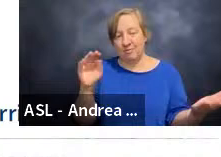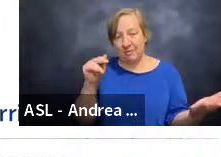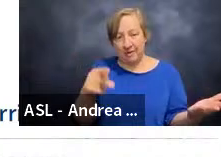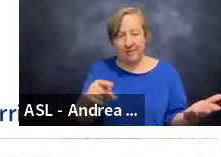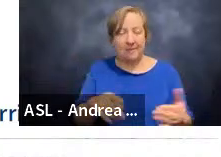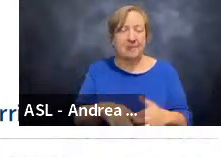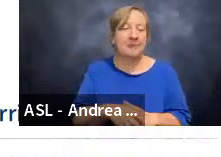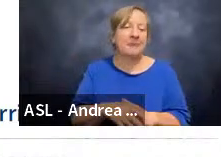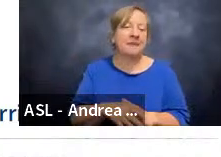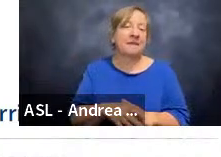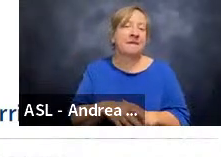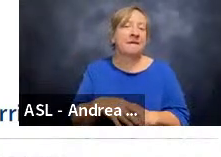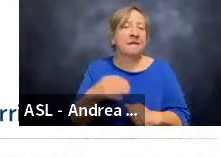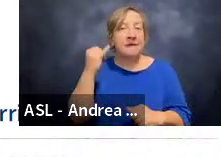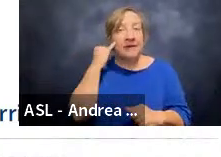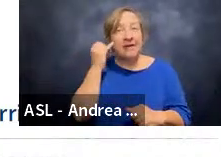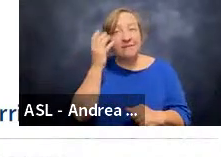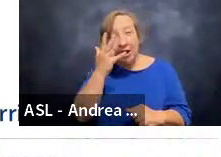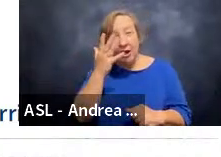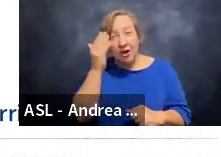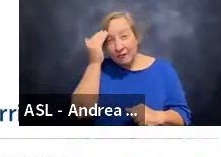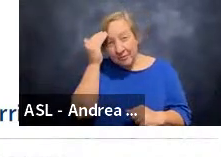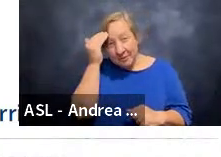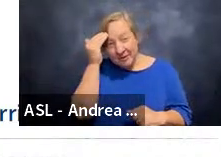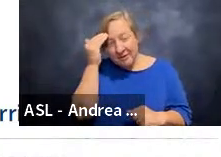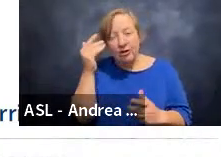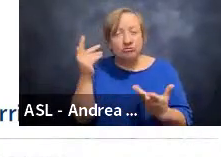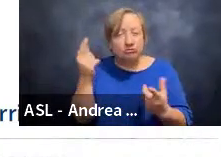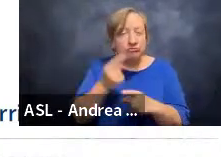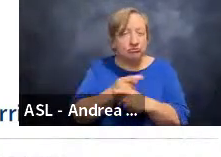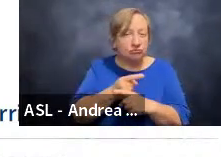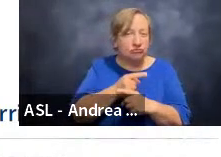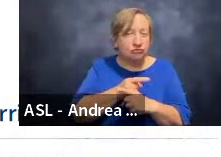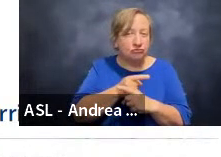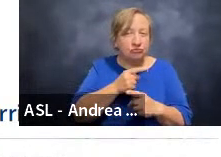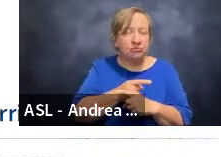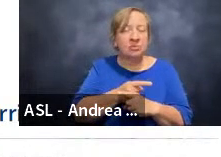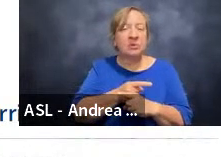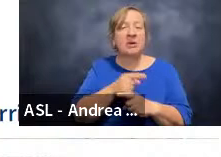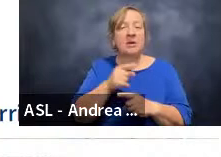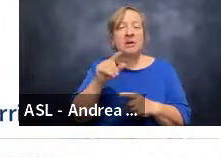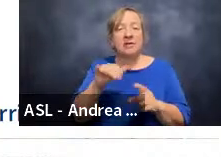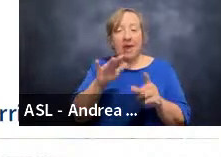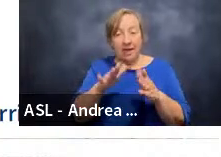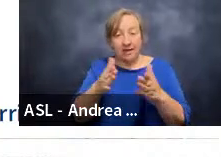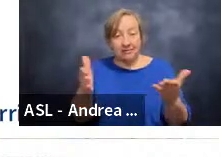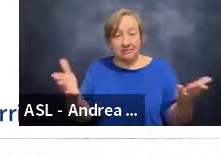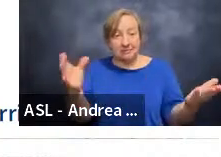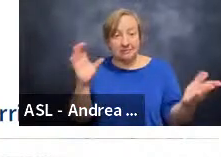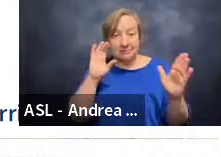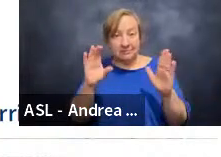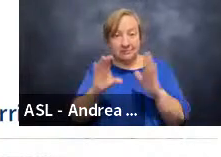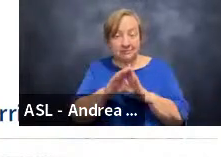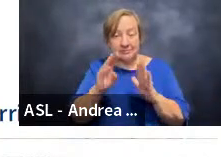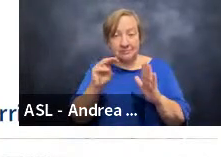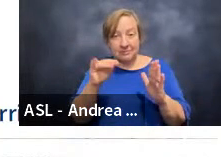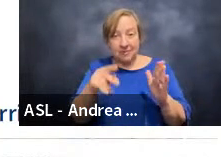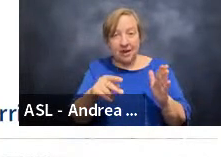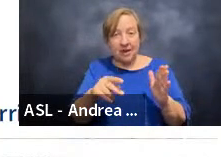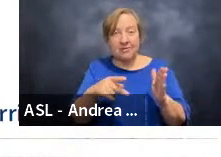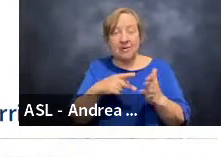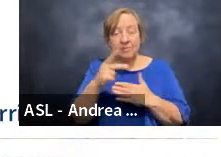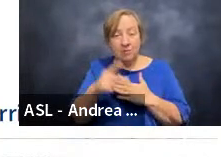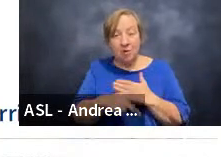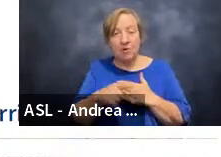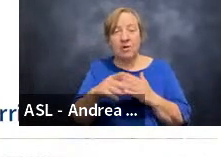If it looks somewhat familiar, it should. The basis for the plot was the program roll plot that